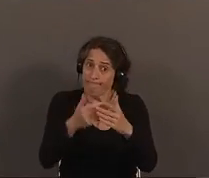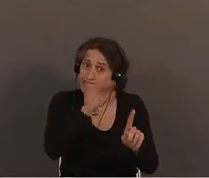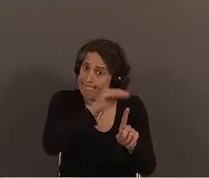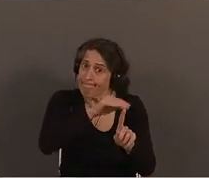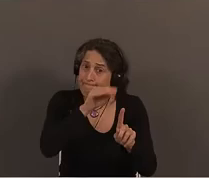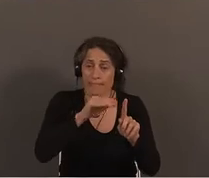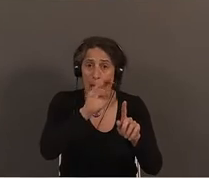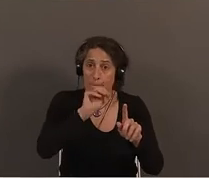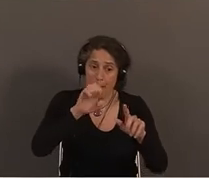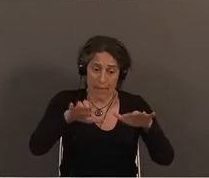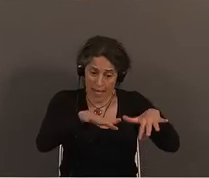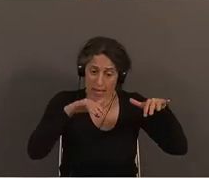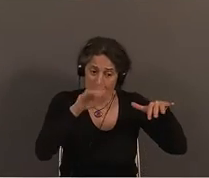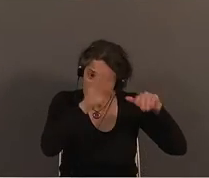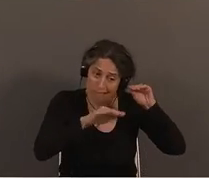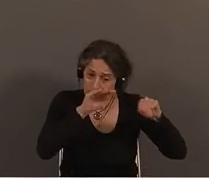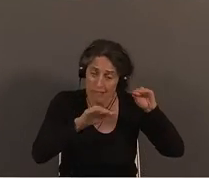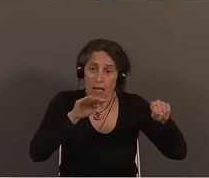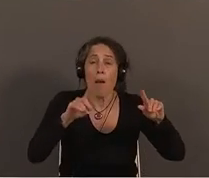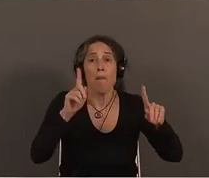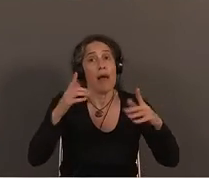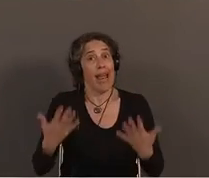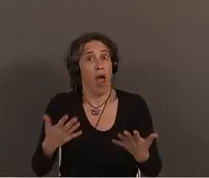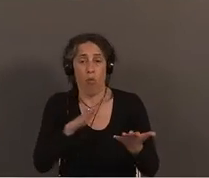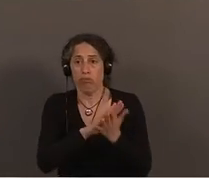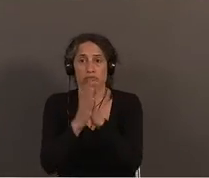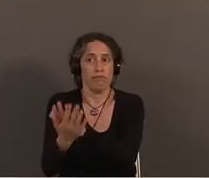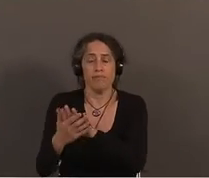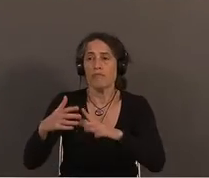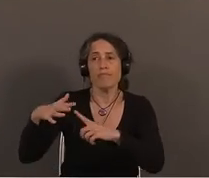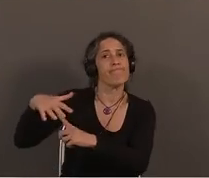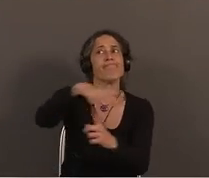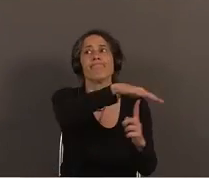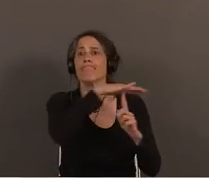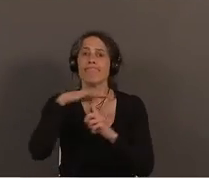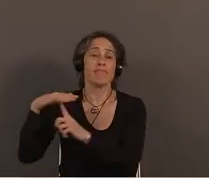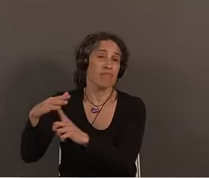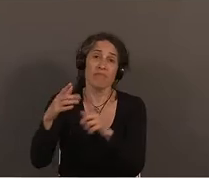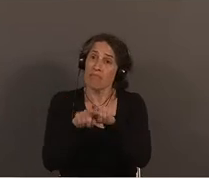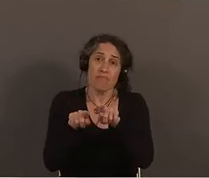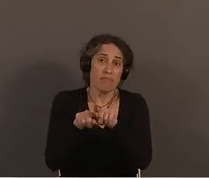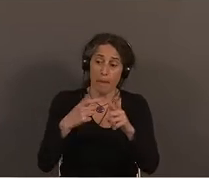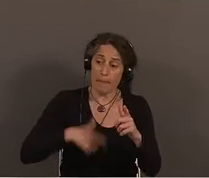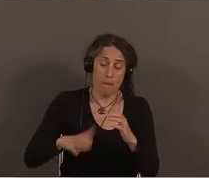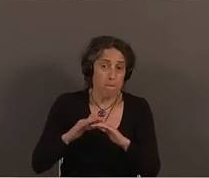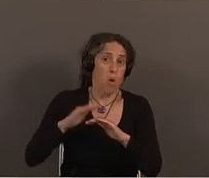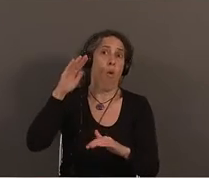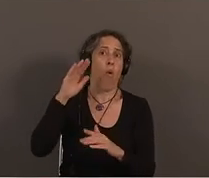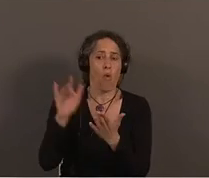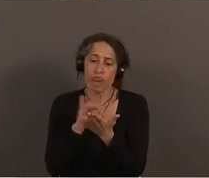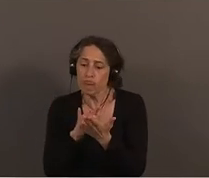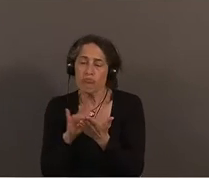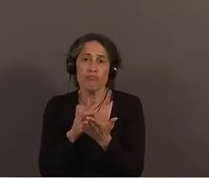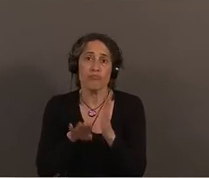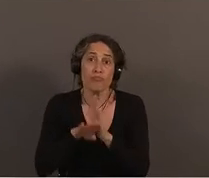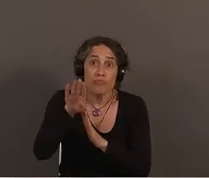You know, if our customers are able to use their mobile at any time, yes, it will increase usage, okay? And it will increase the